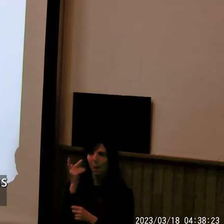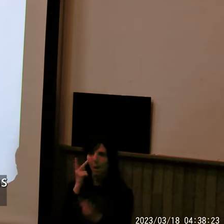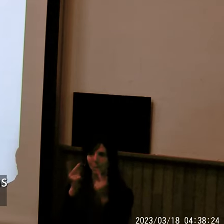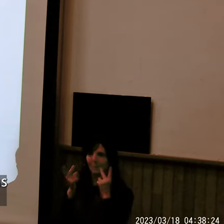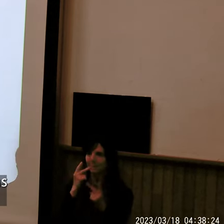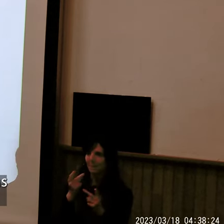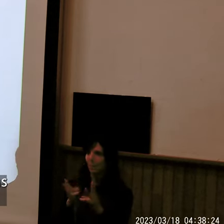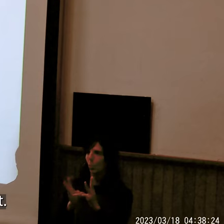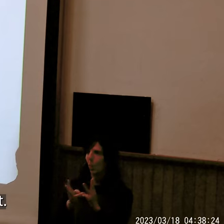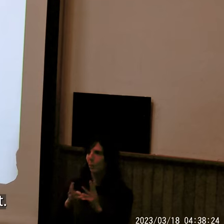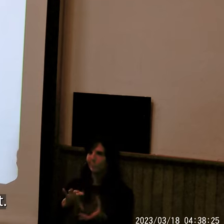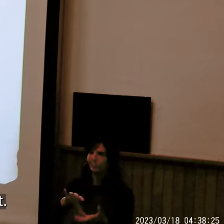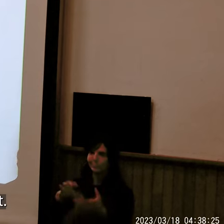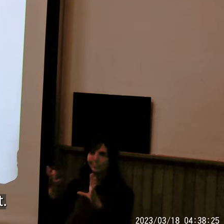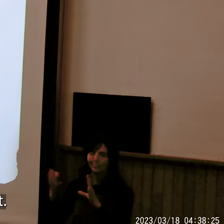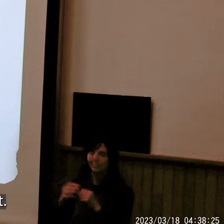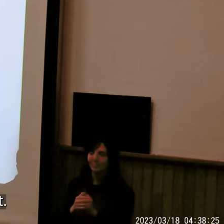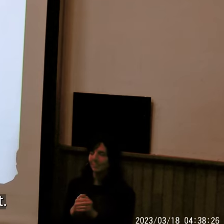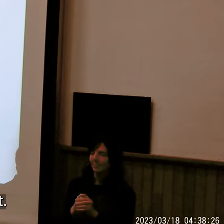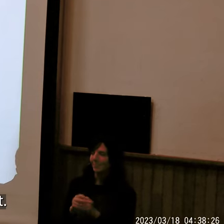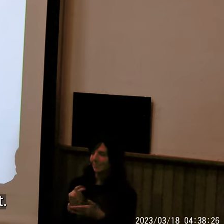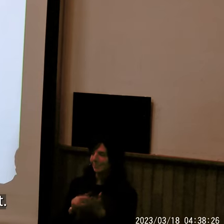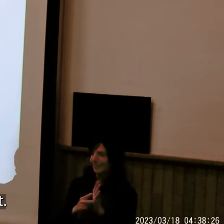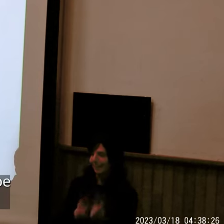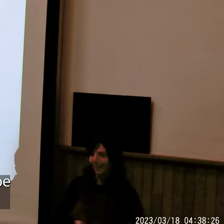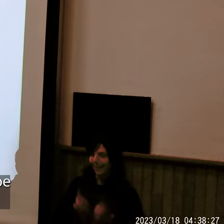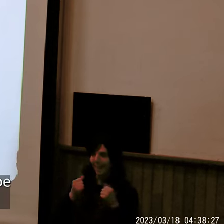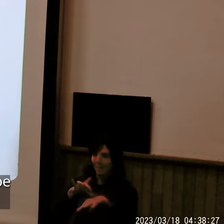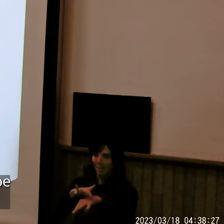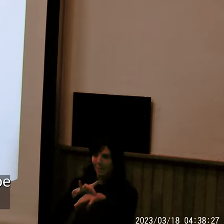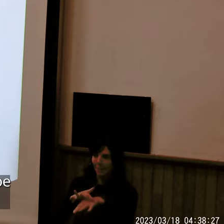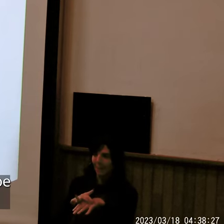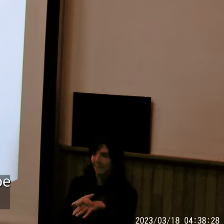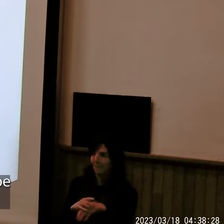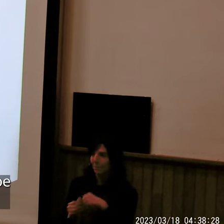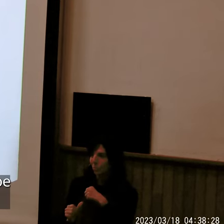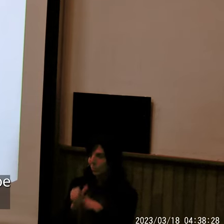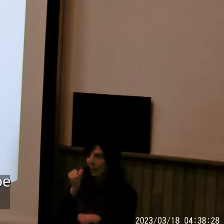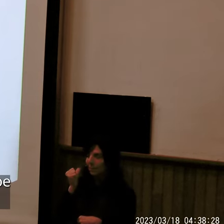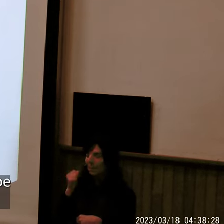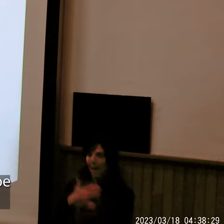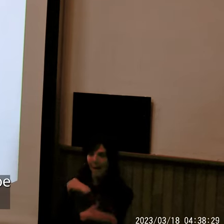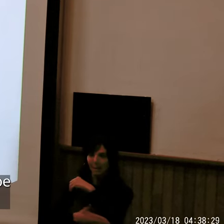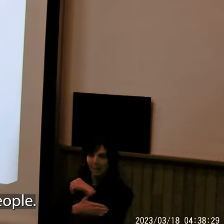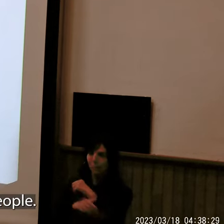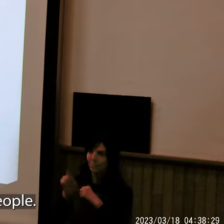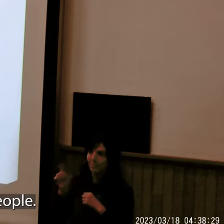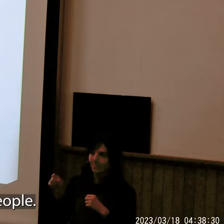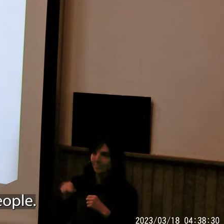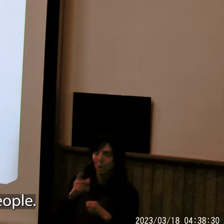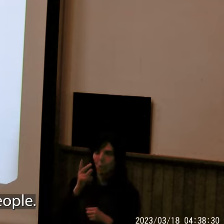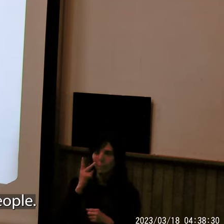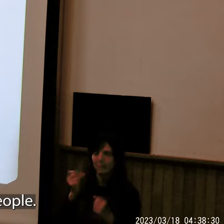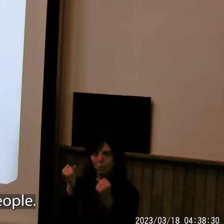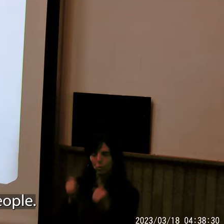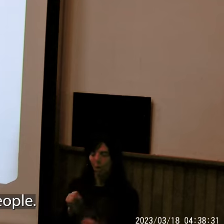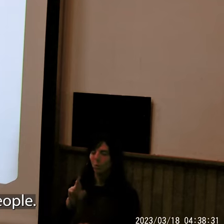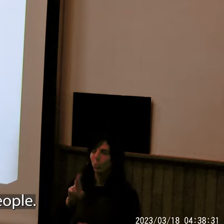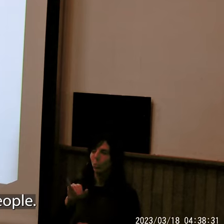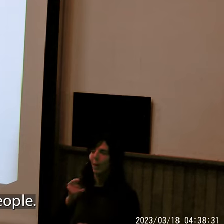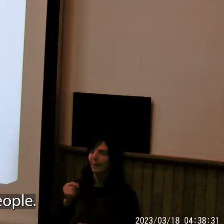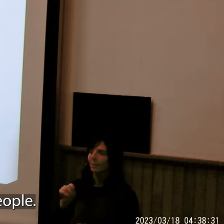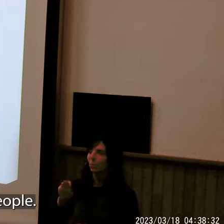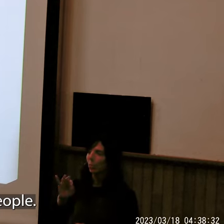crisis threatens to continue the viability of life on our planet, and as countries across the globe see a sharp rise in right-wing extremism.